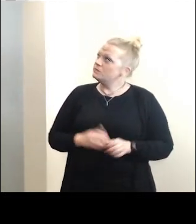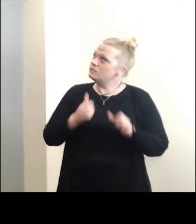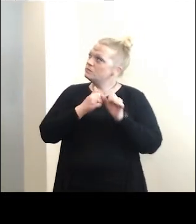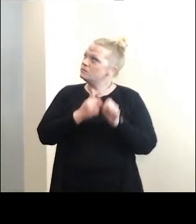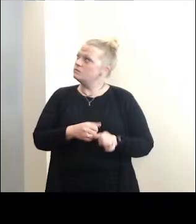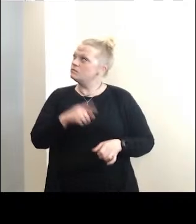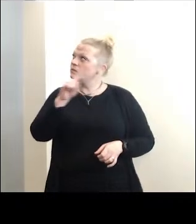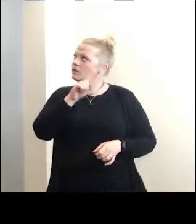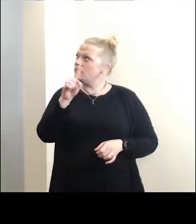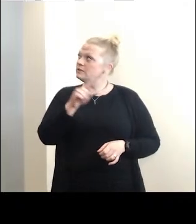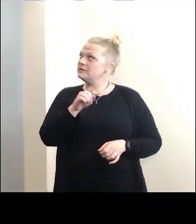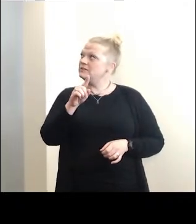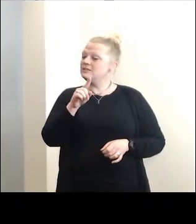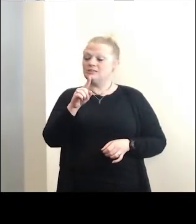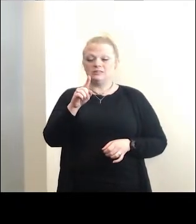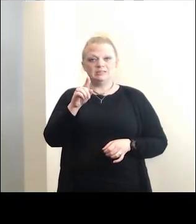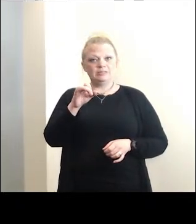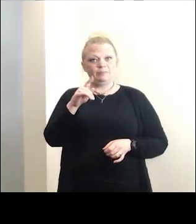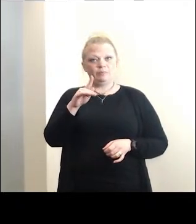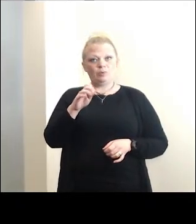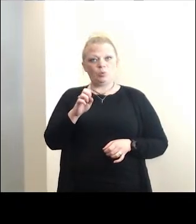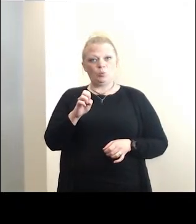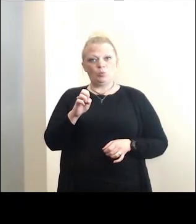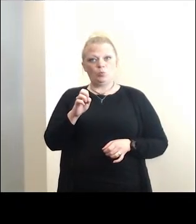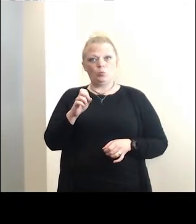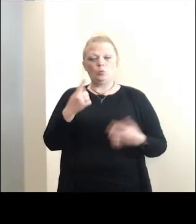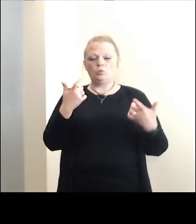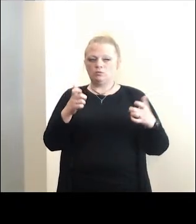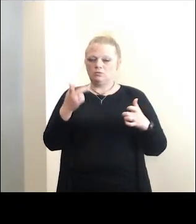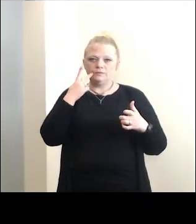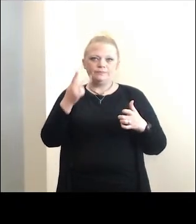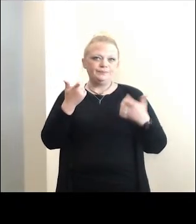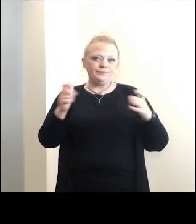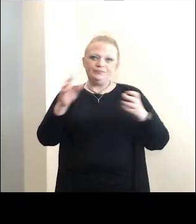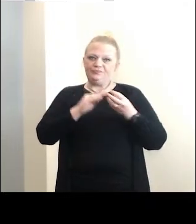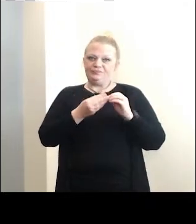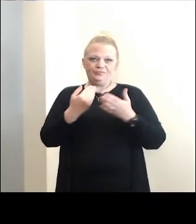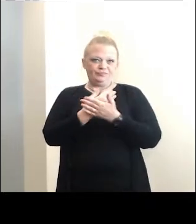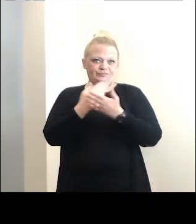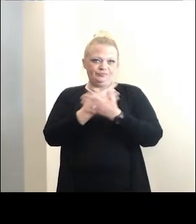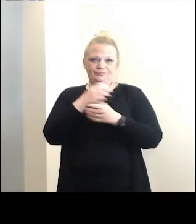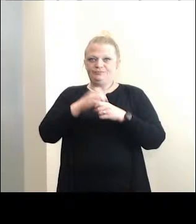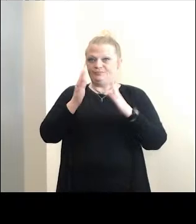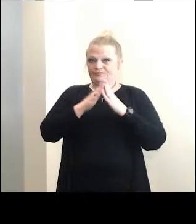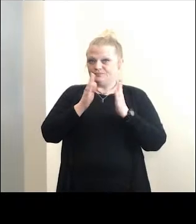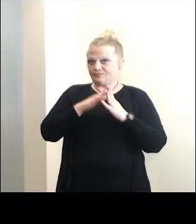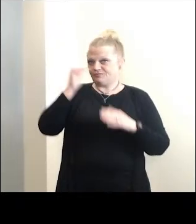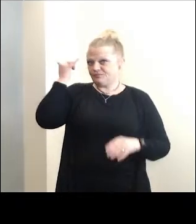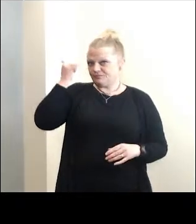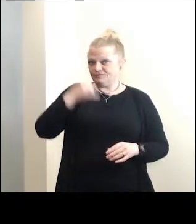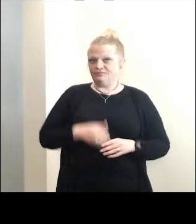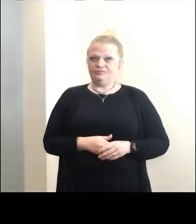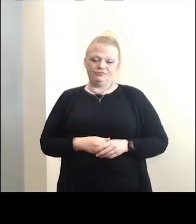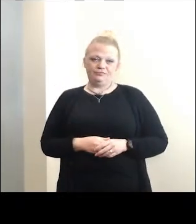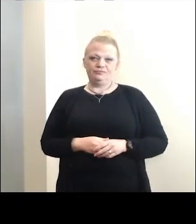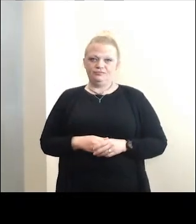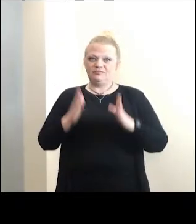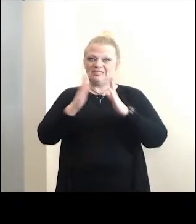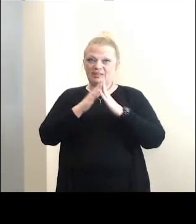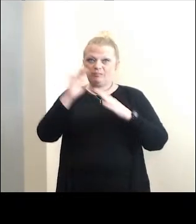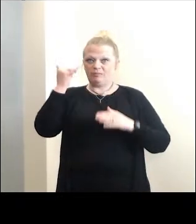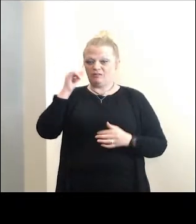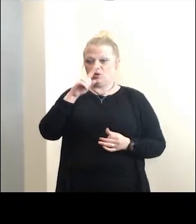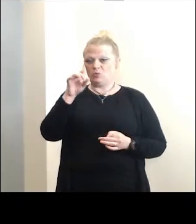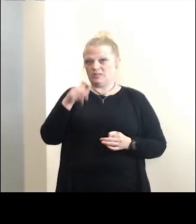week ending May 15th. We're still seeing some of our largest numbers of new cases in the city of Buffalo. If you look at the city of Buffalo